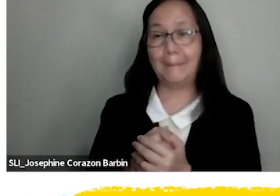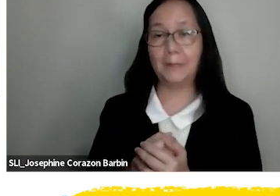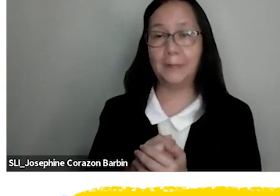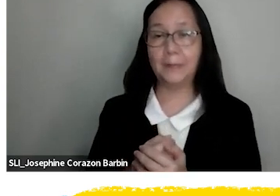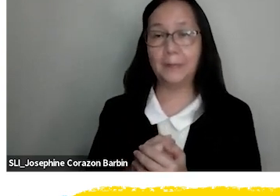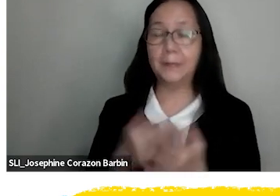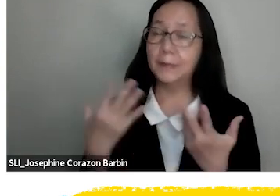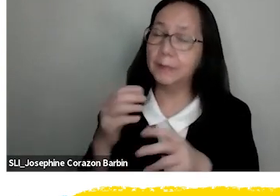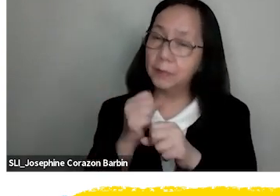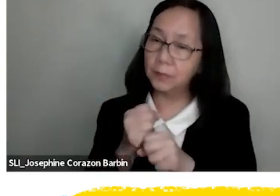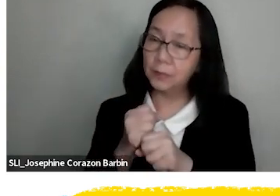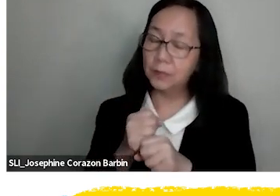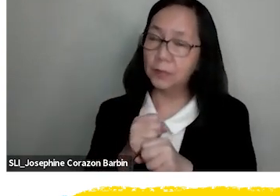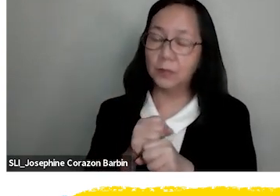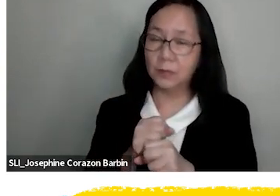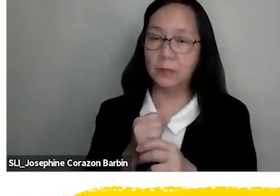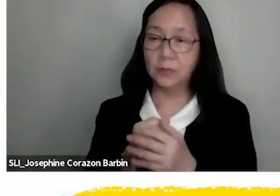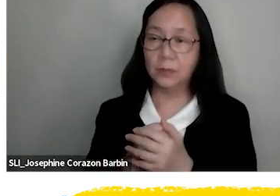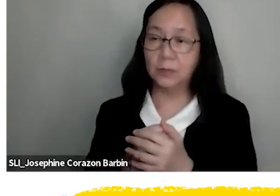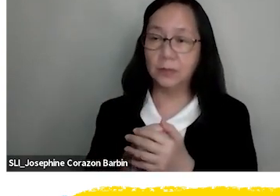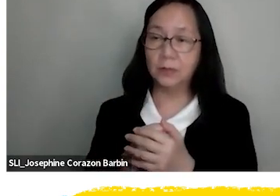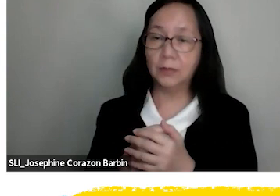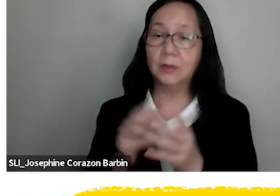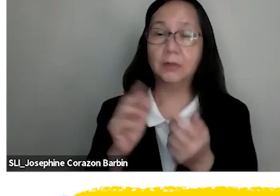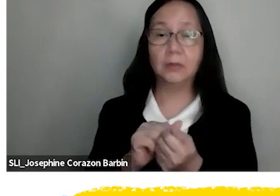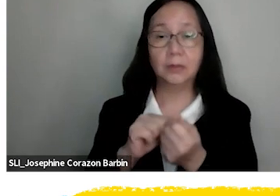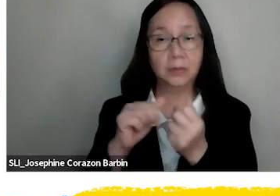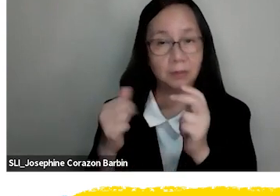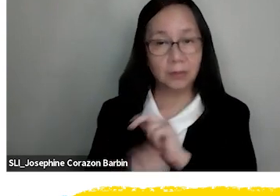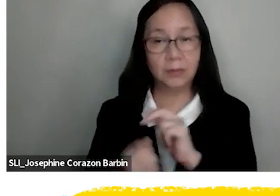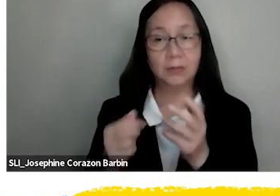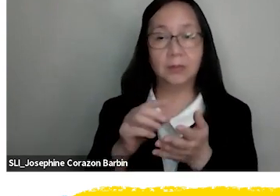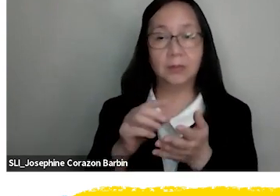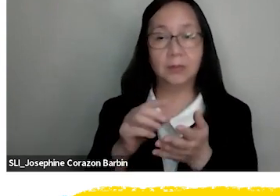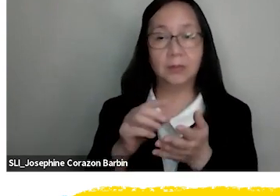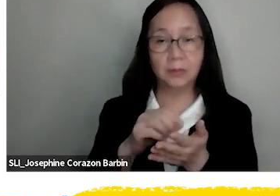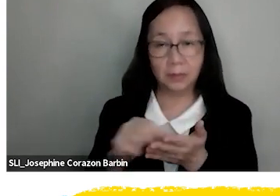and take it to amend the draft.